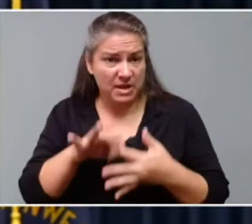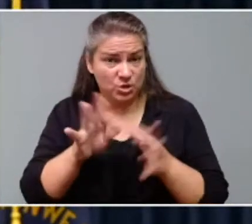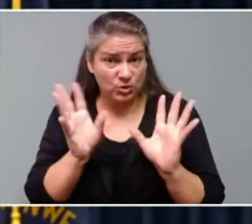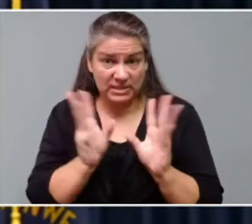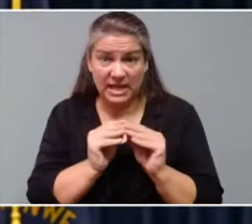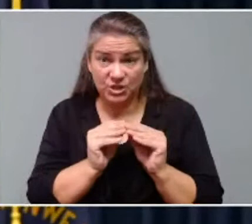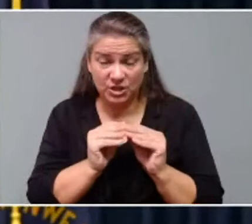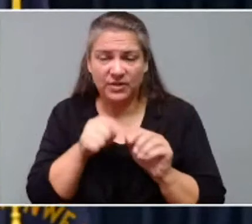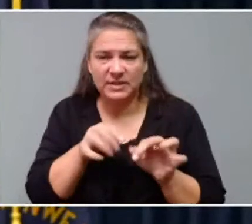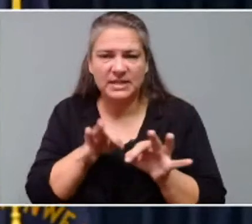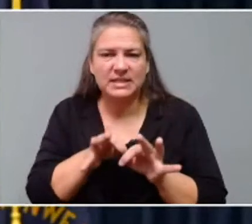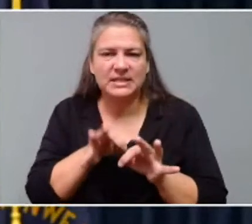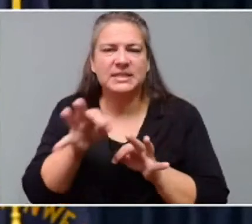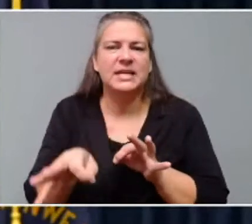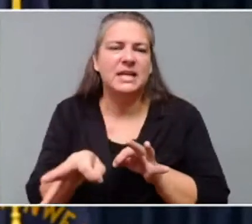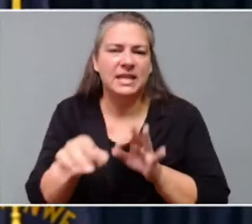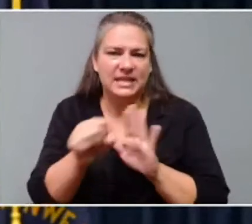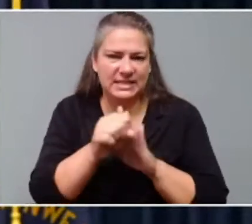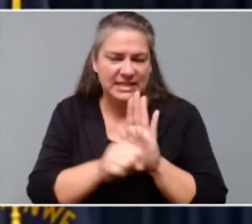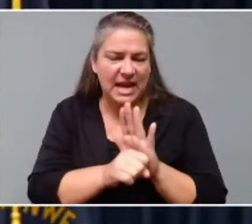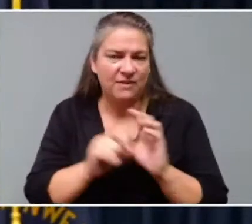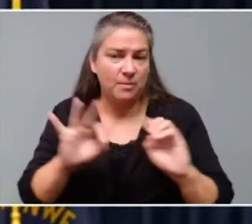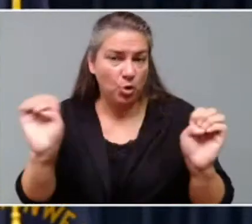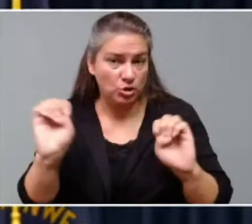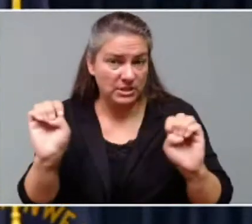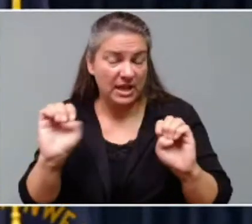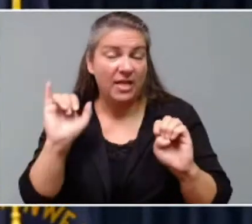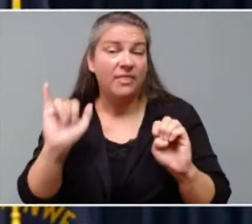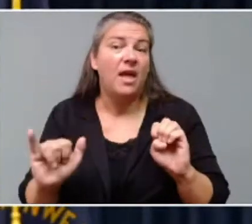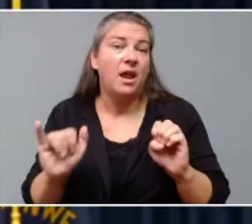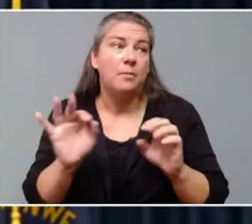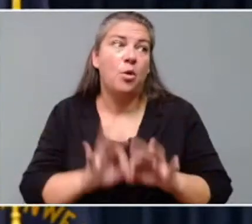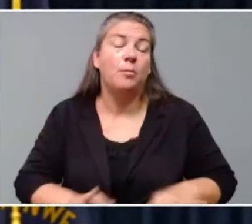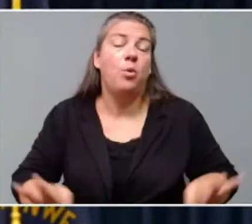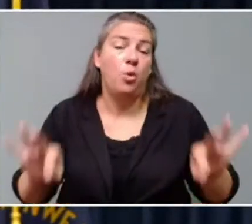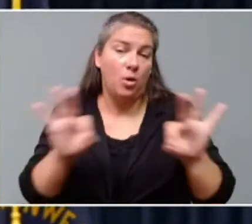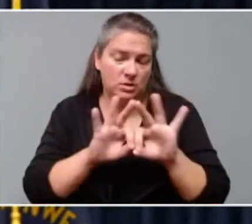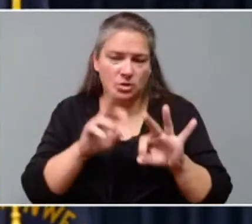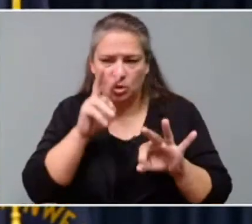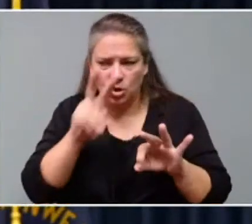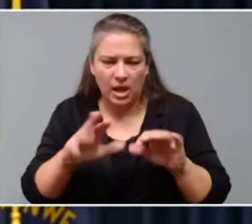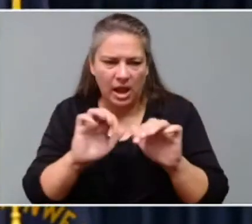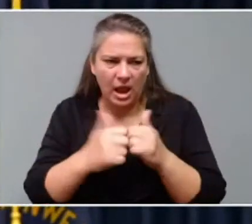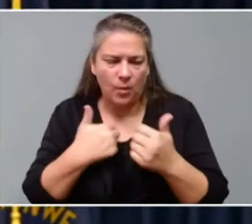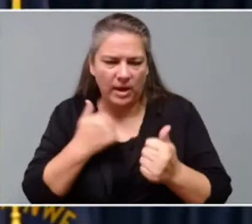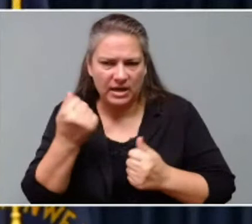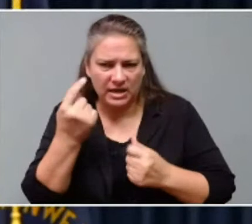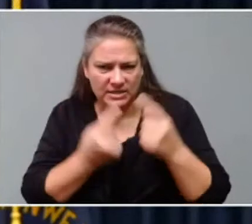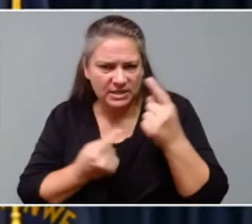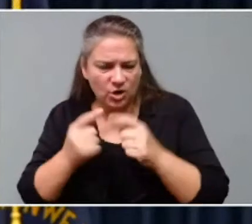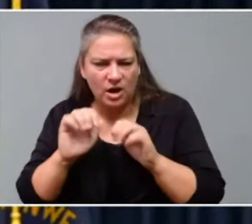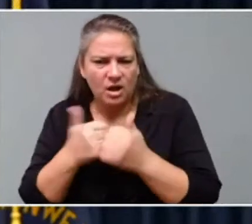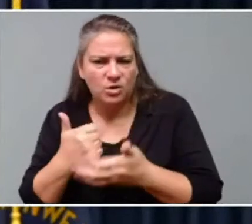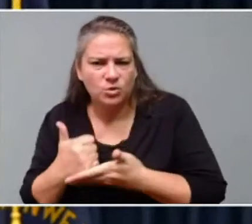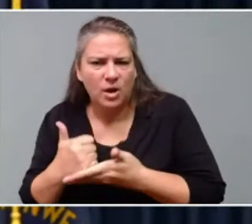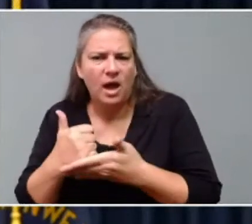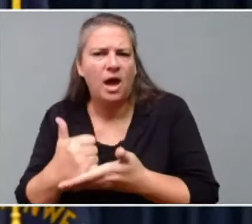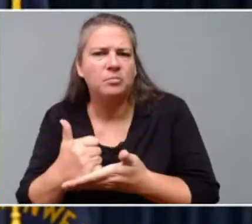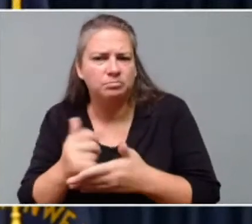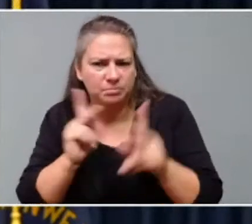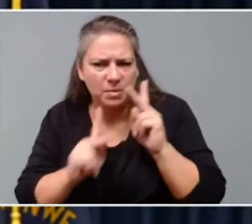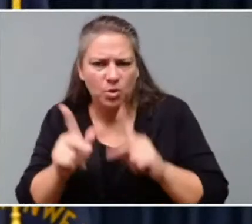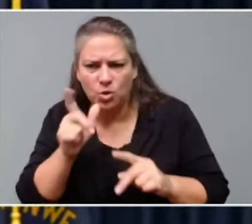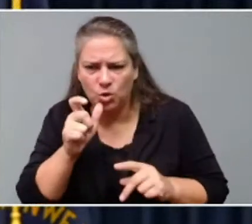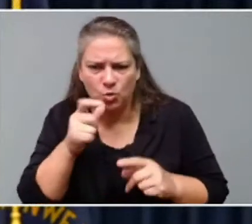the state of emergency that much more important to look at other options that we might want to consider for how to help those that were harmed. The